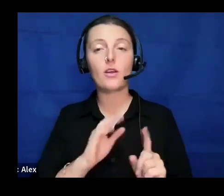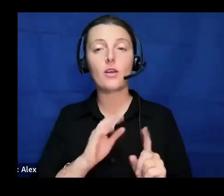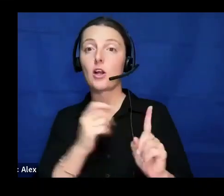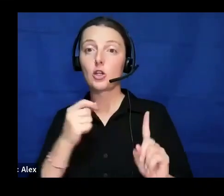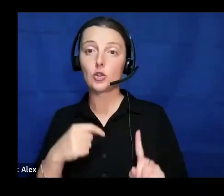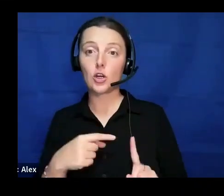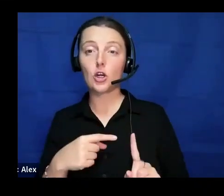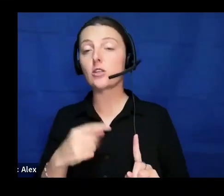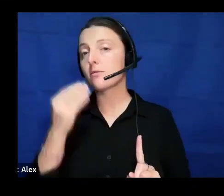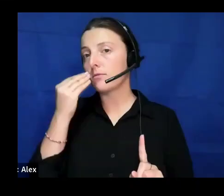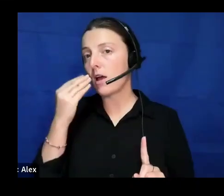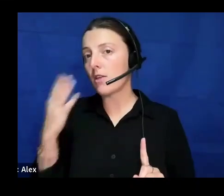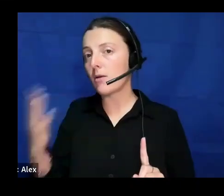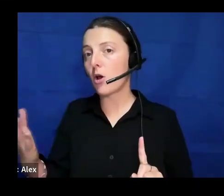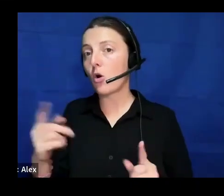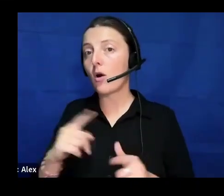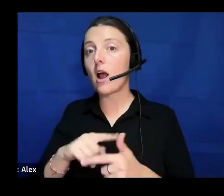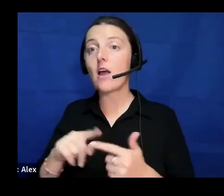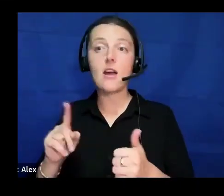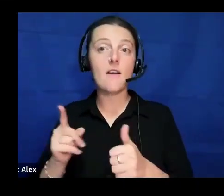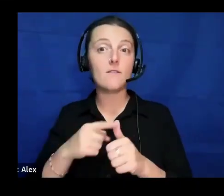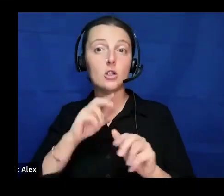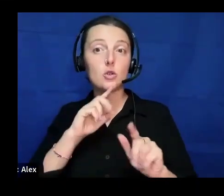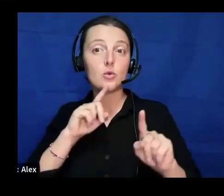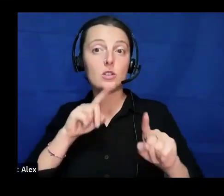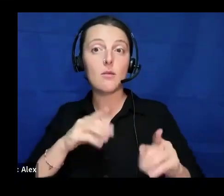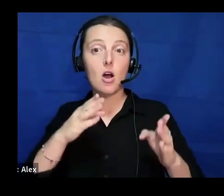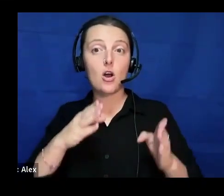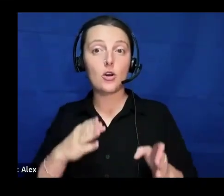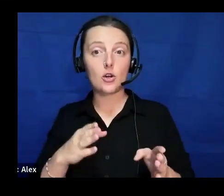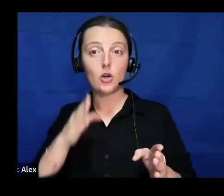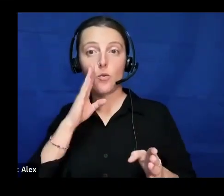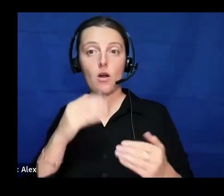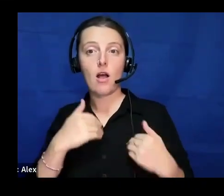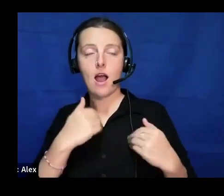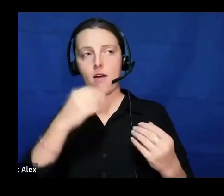have the most information to hopefully respond in the most appropriate way.